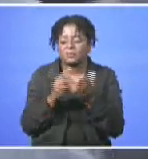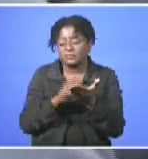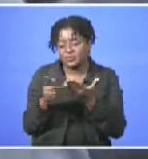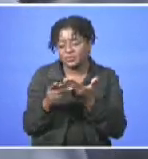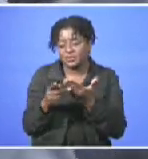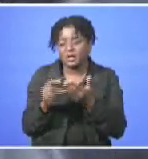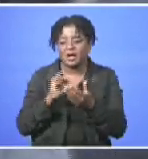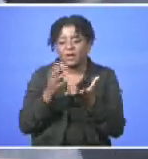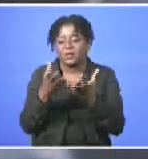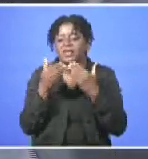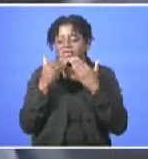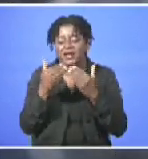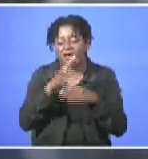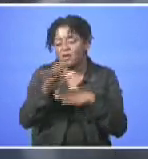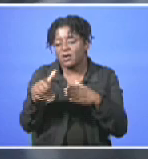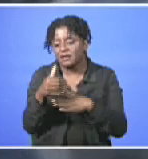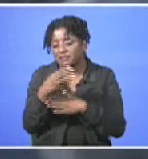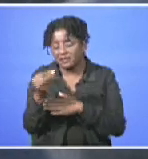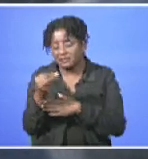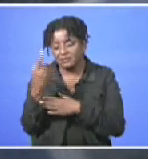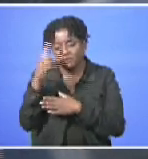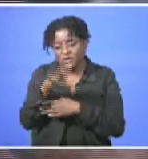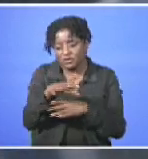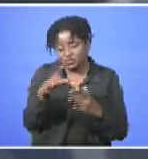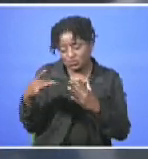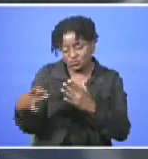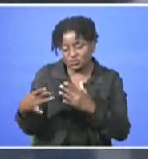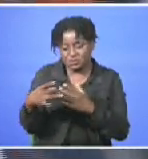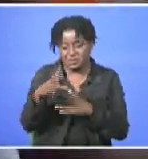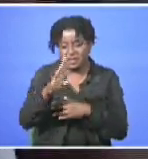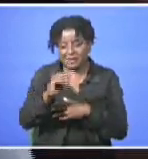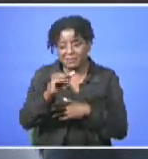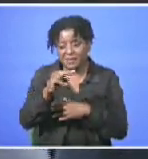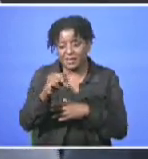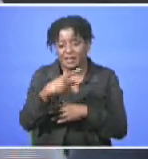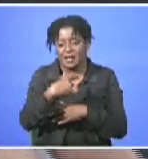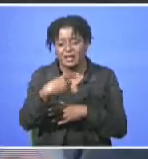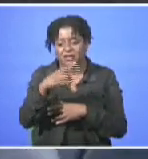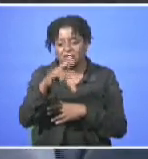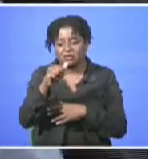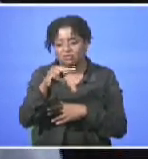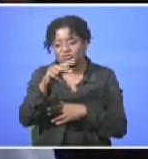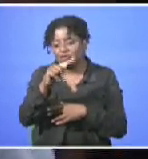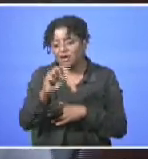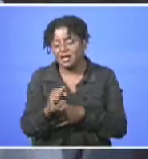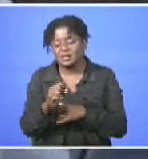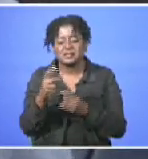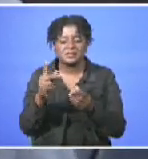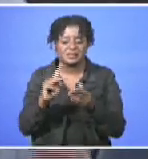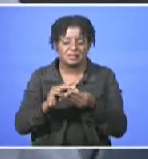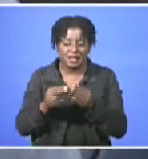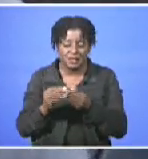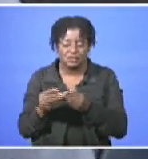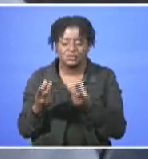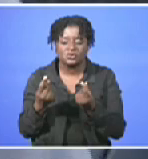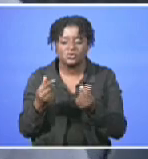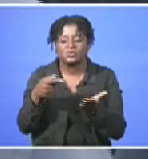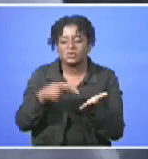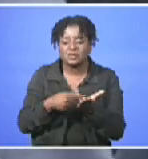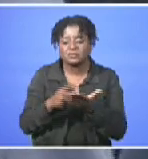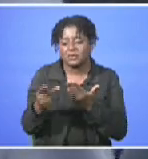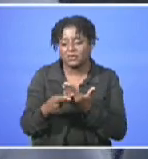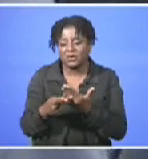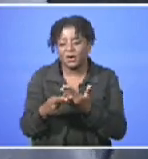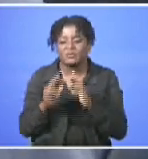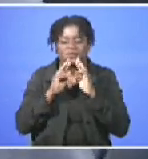thank all these guys for picking Bain and Grantstown to come and do this initiative today. And the response was really good. The children are coming out, they're